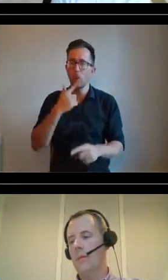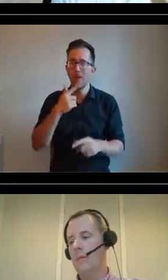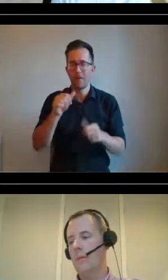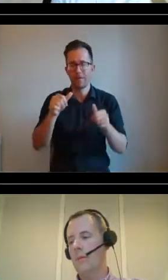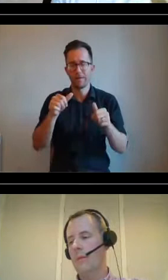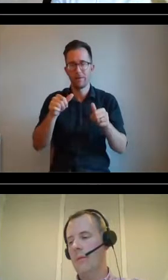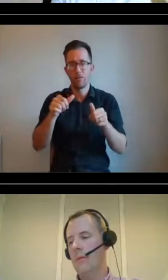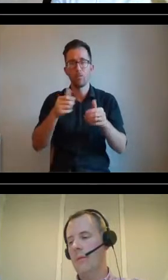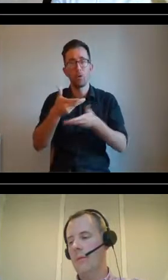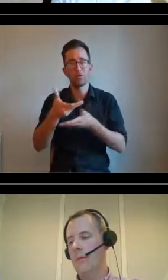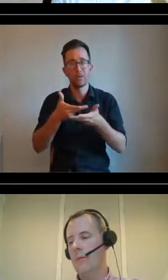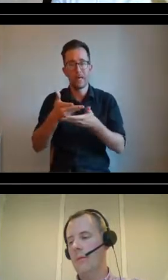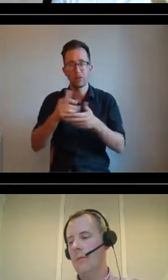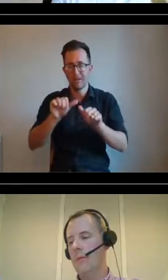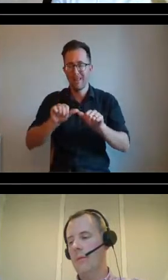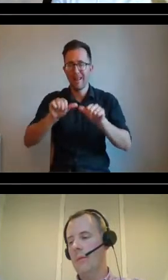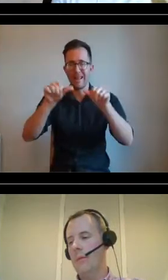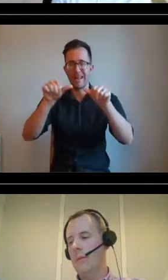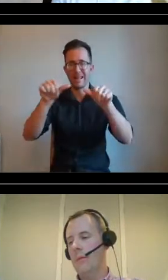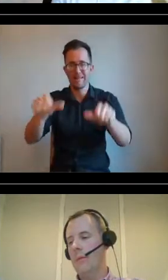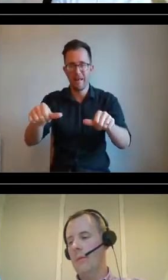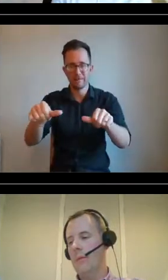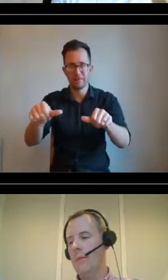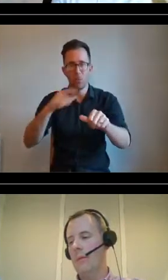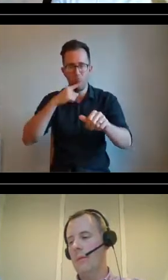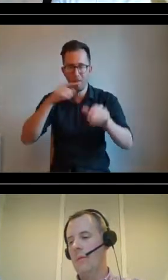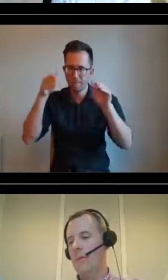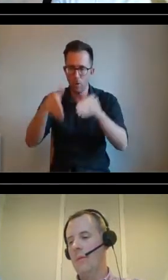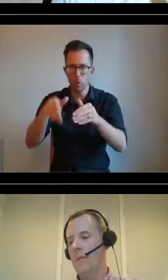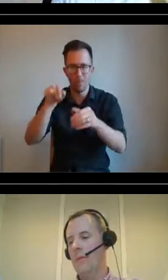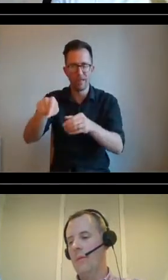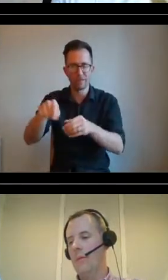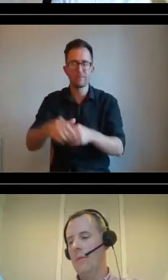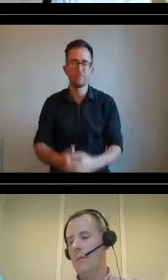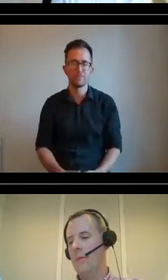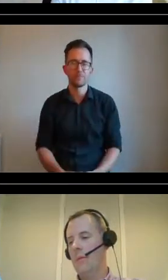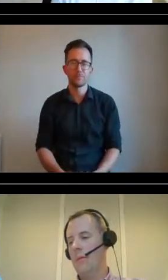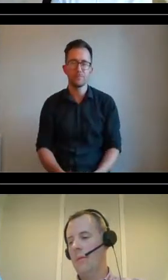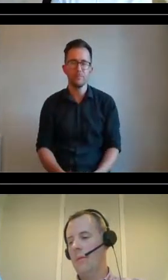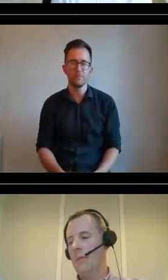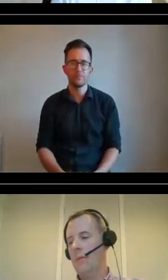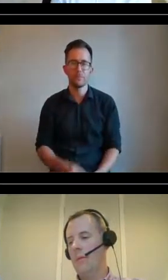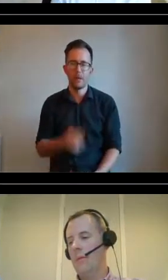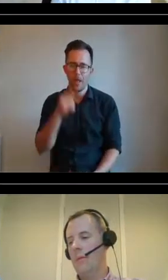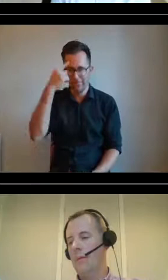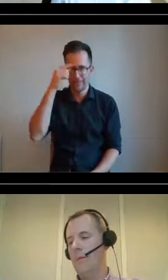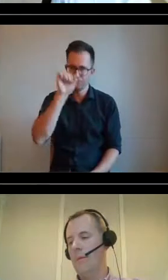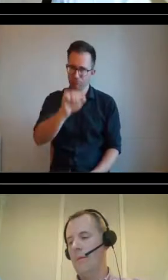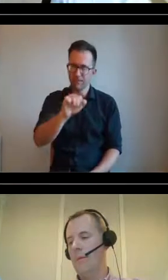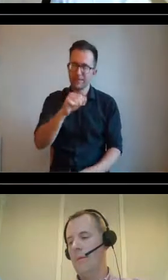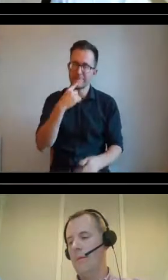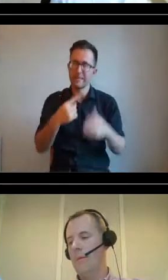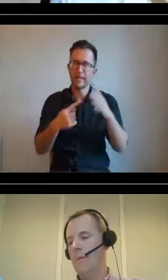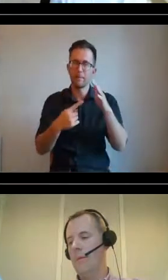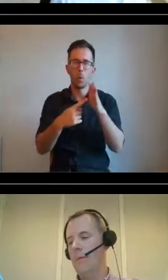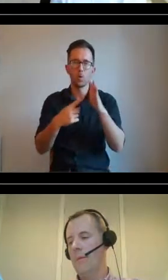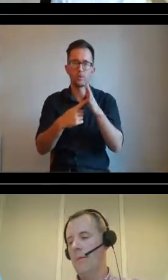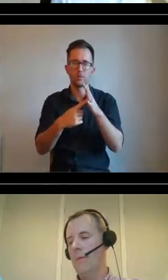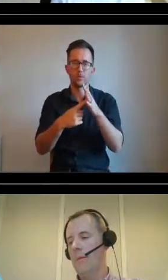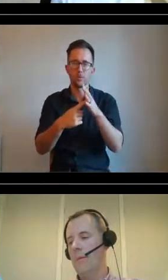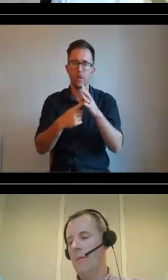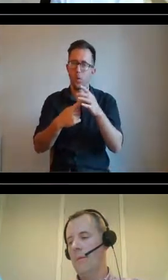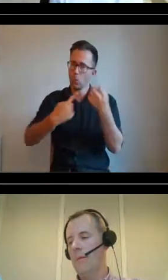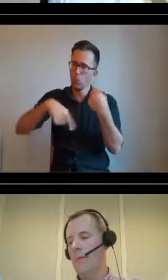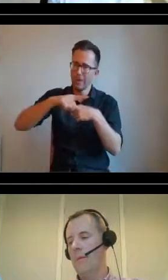of the scheme. And I think that's key to it. I think that any solutions that we try